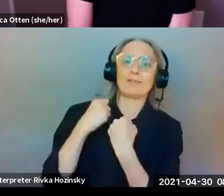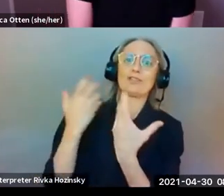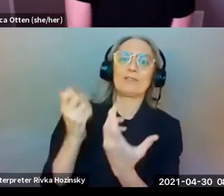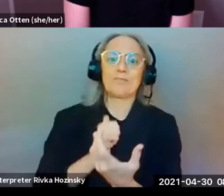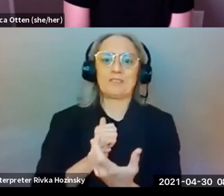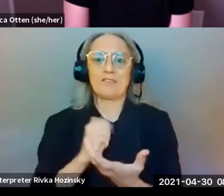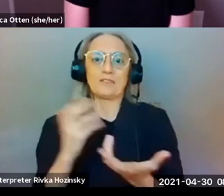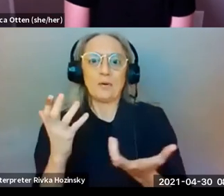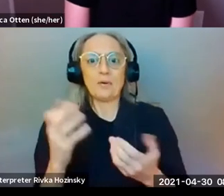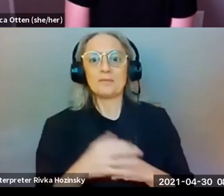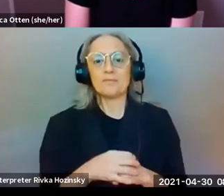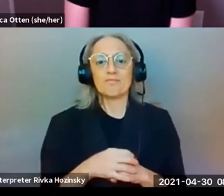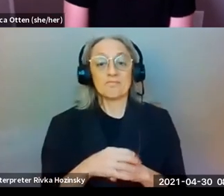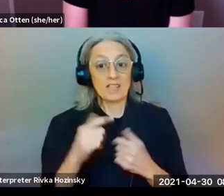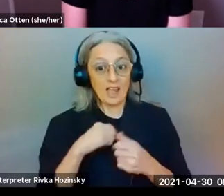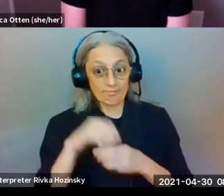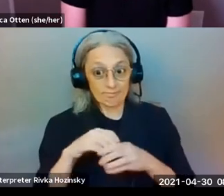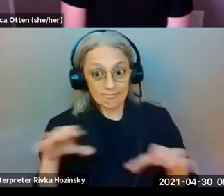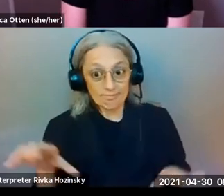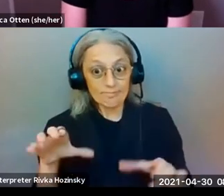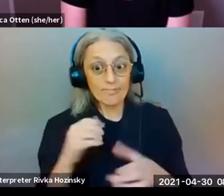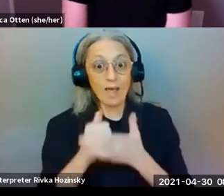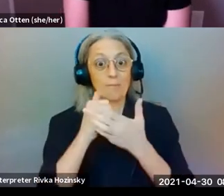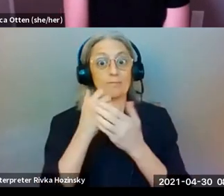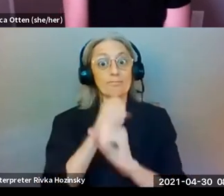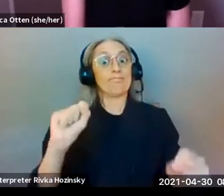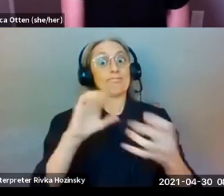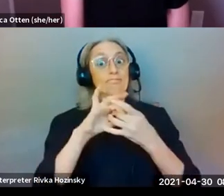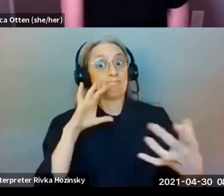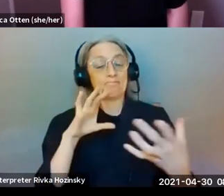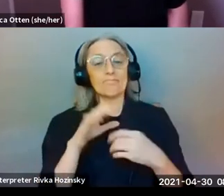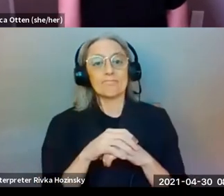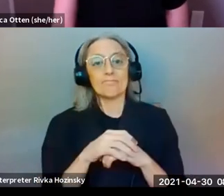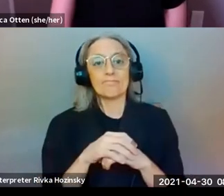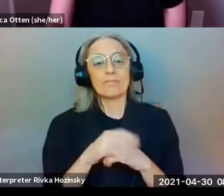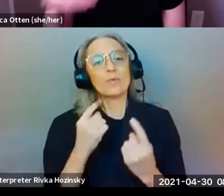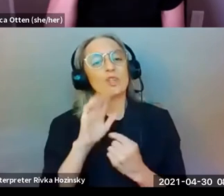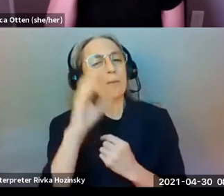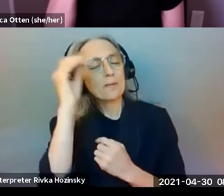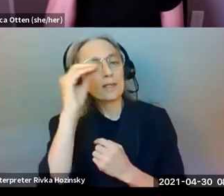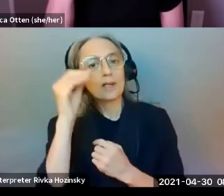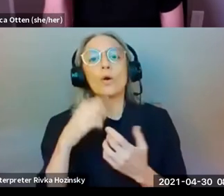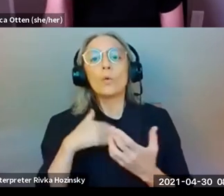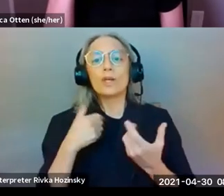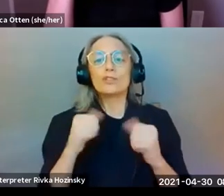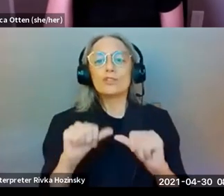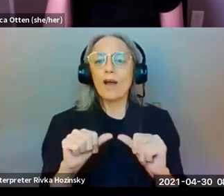about that in terms of because, like, I think that's what we're also trying to do, is that we're trying to